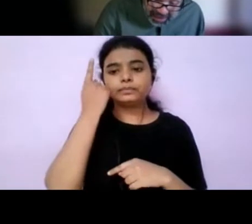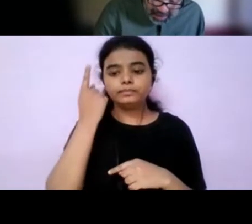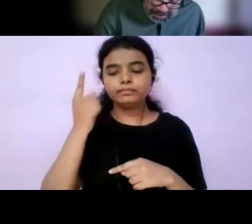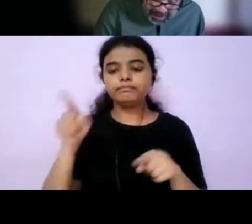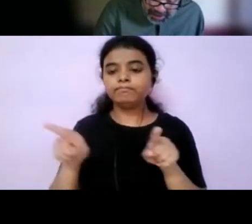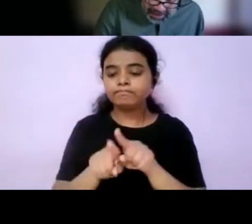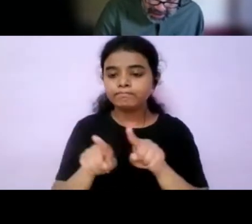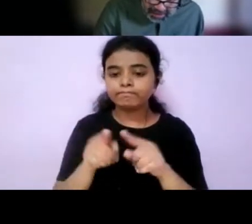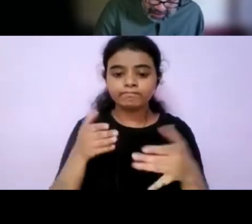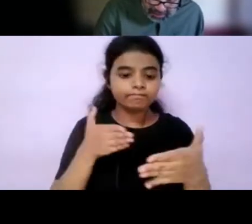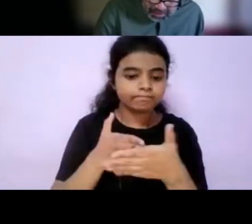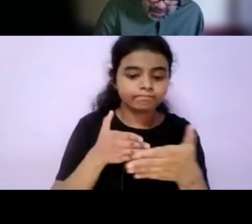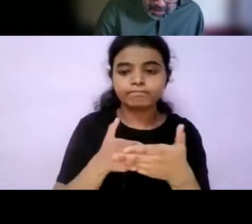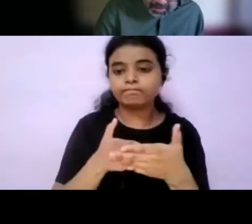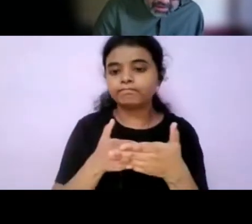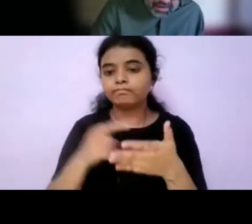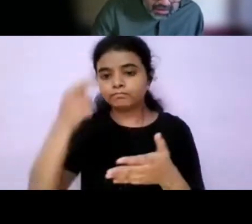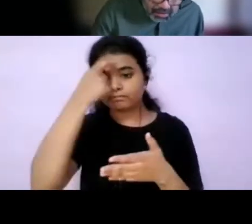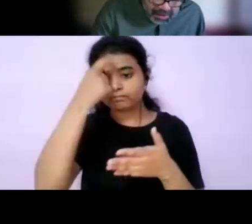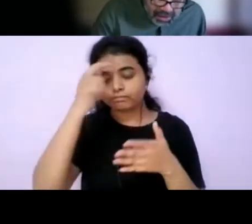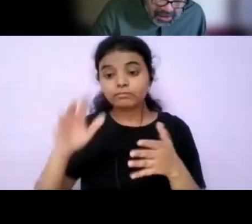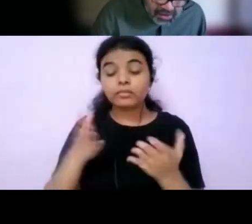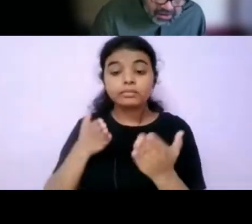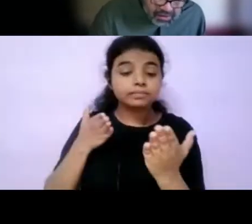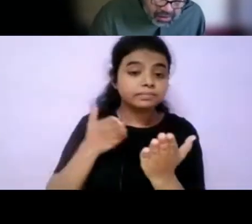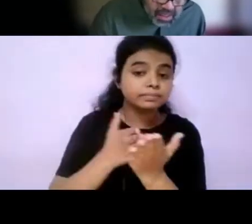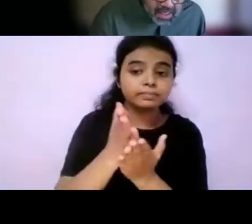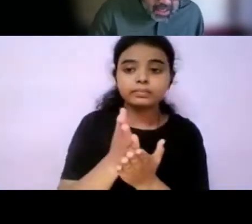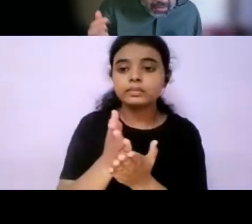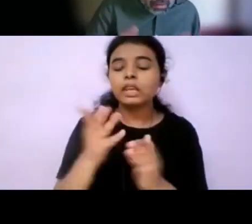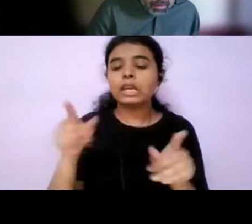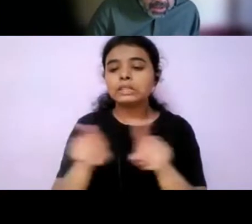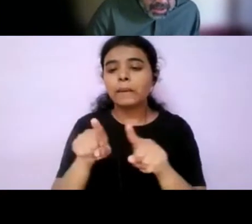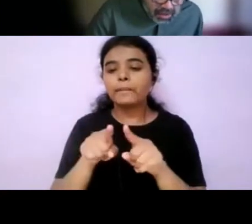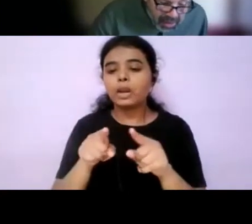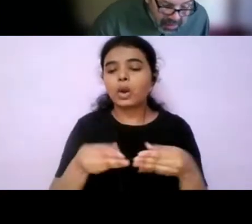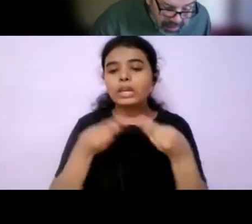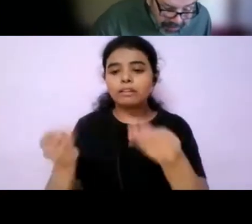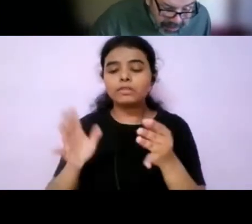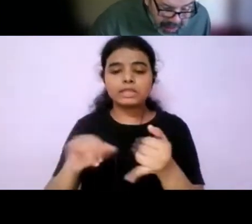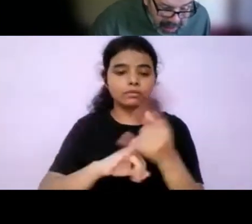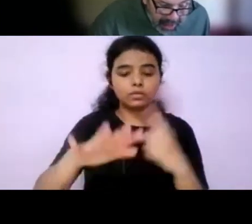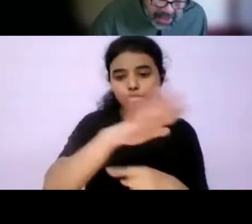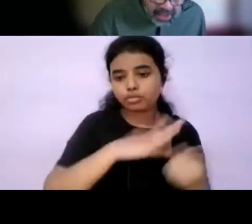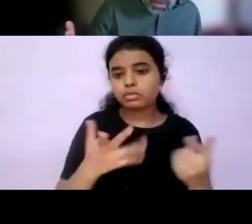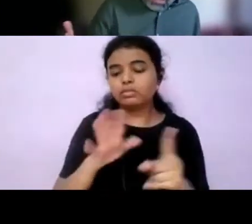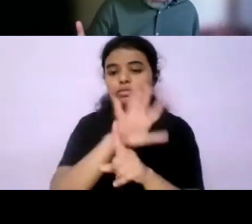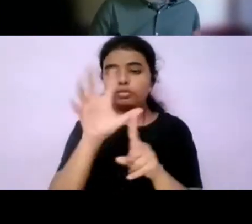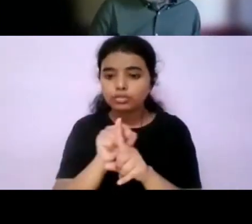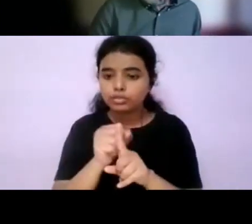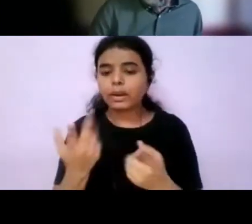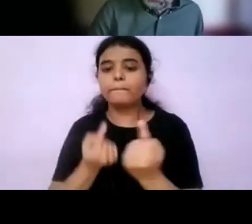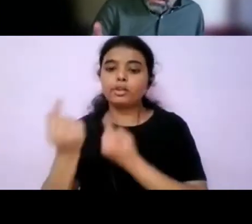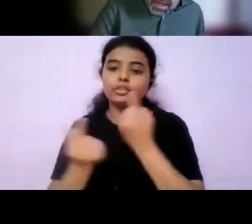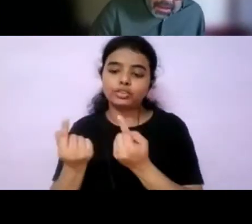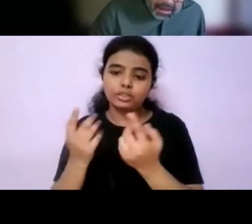be applied in reforming approaches to disability in the social, cultural and political world. I mean, what's happened in